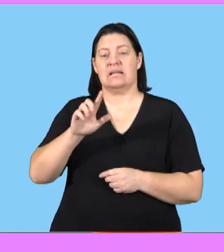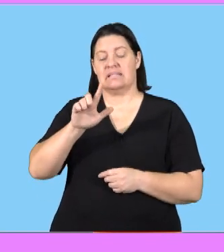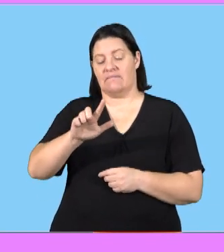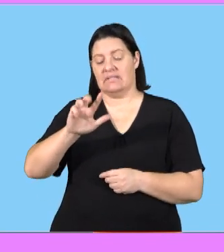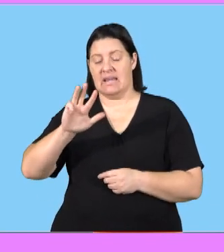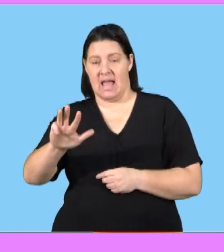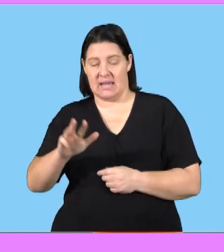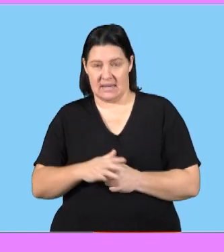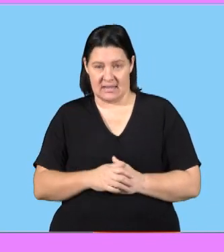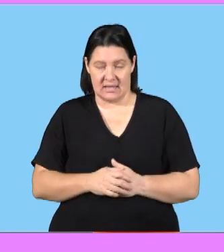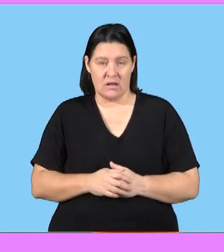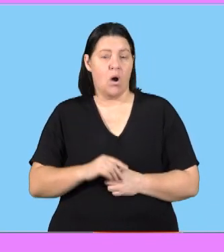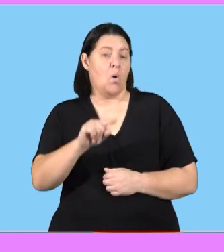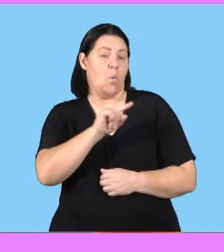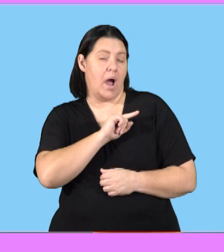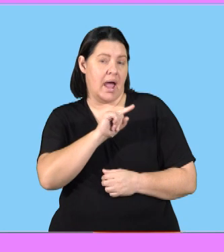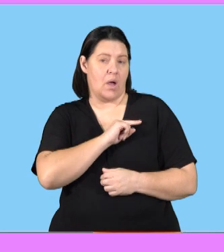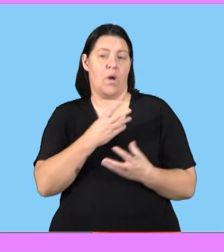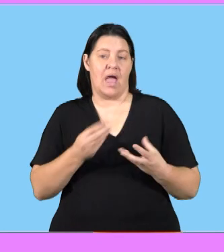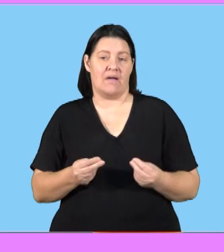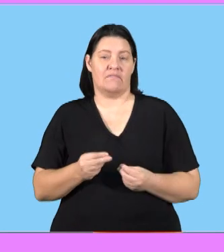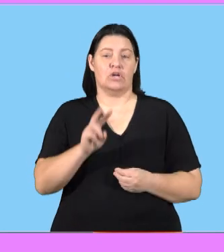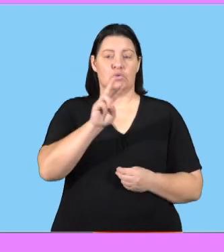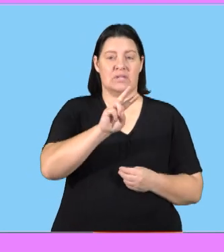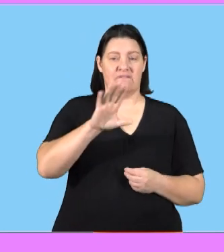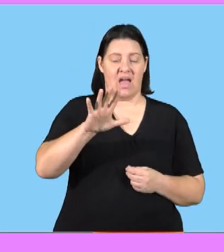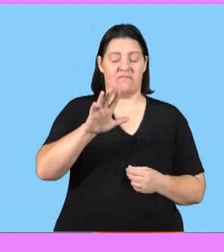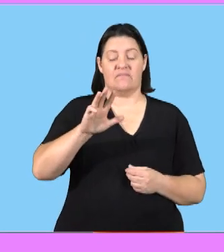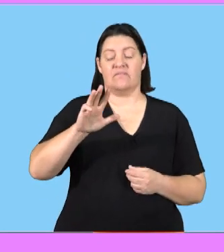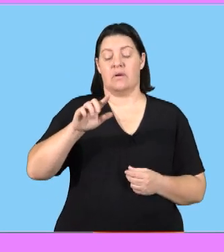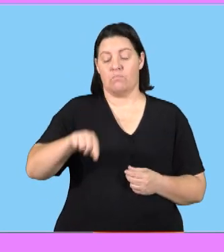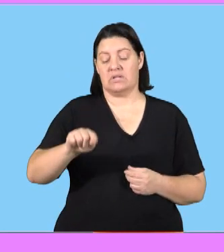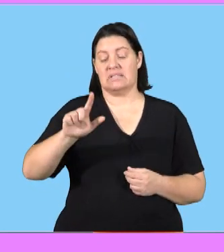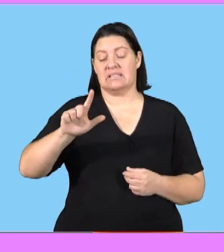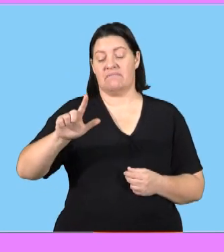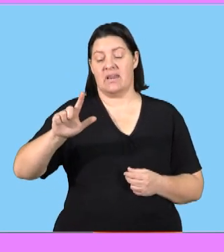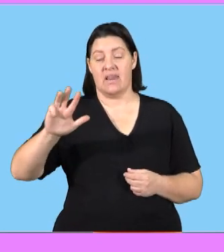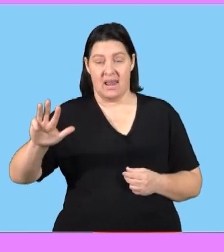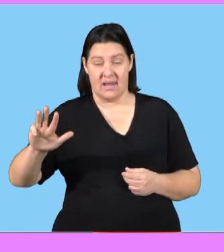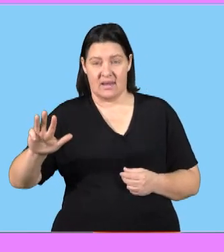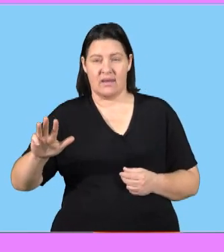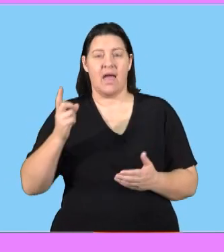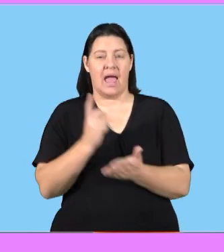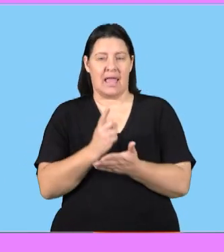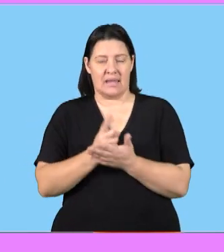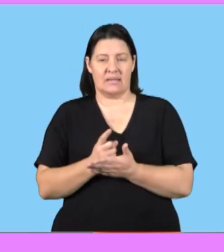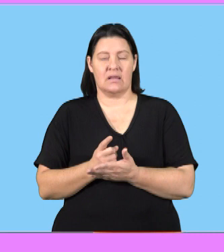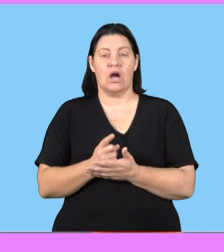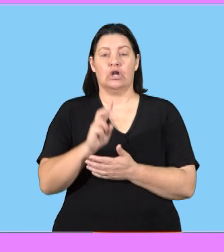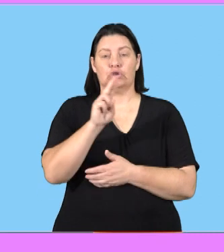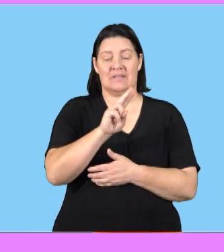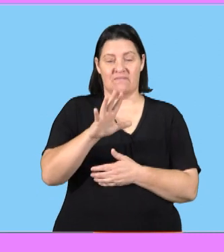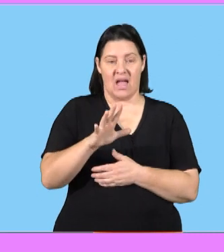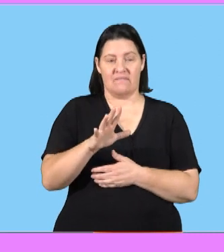rand 79. So because we have 25 rand 79, once more, we are saying